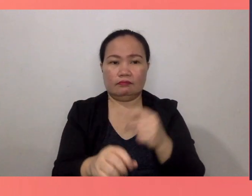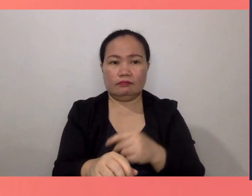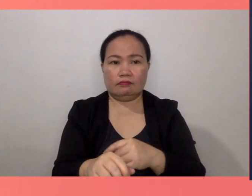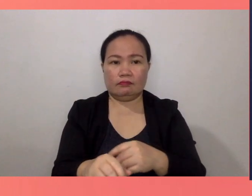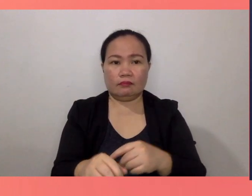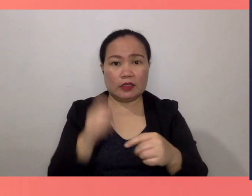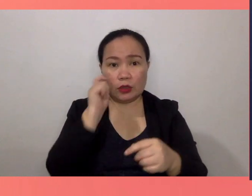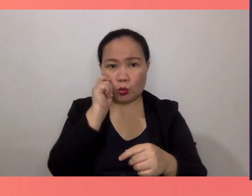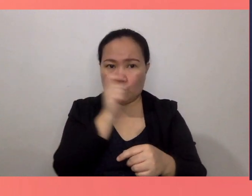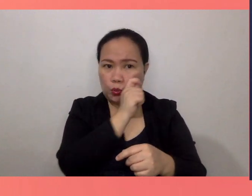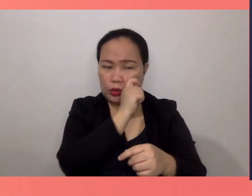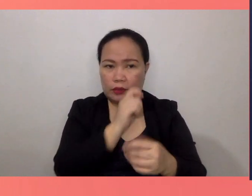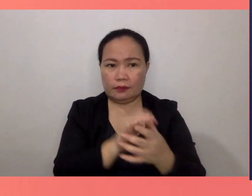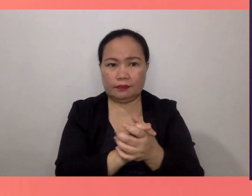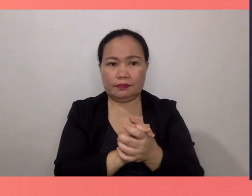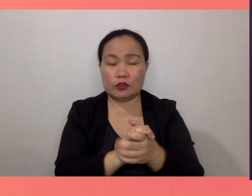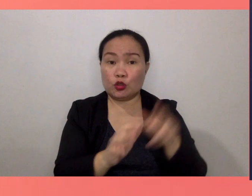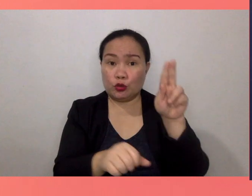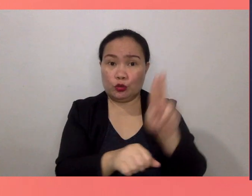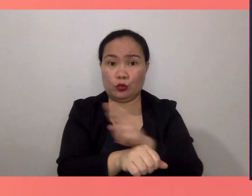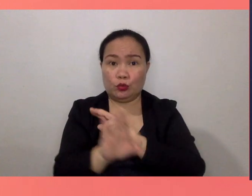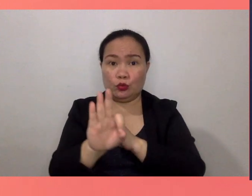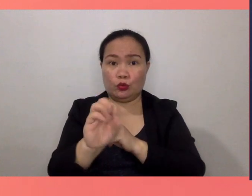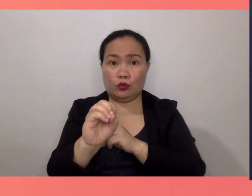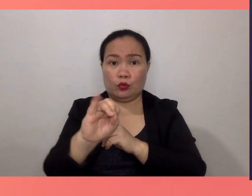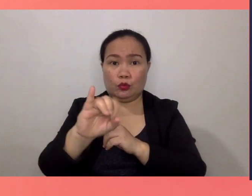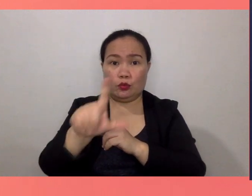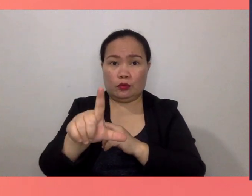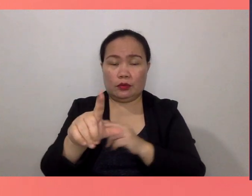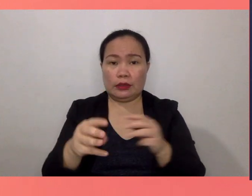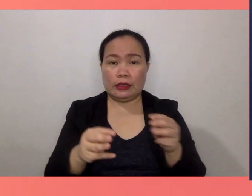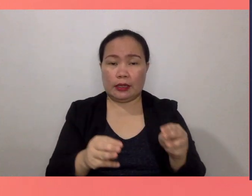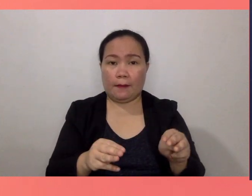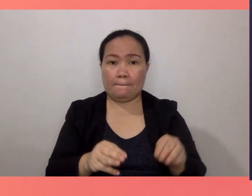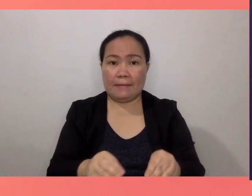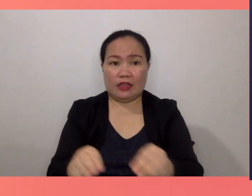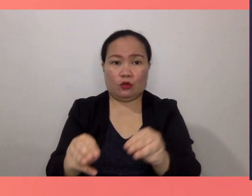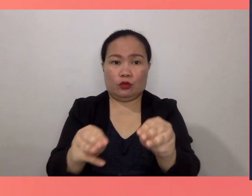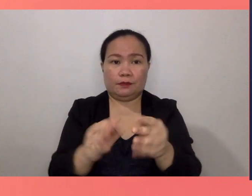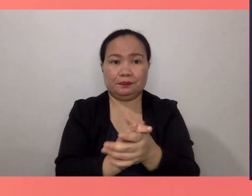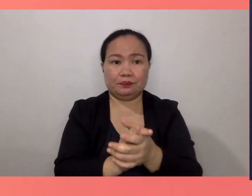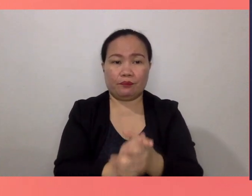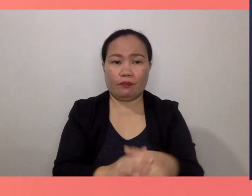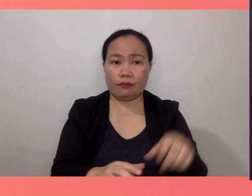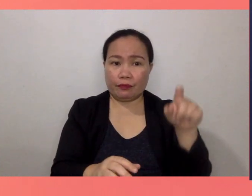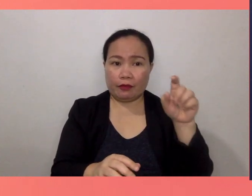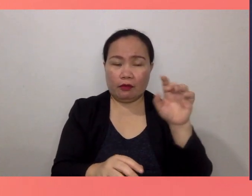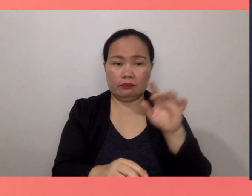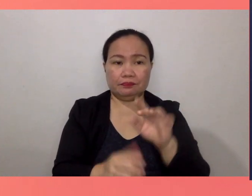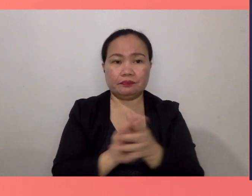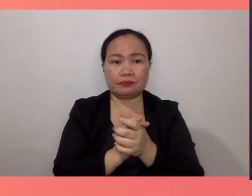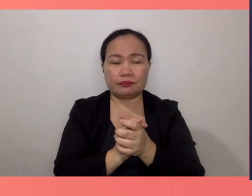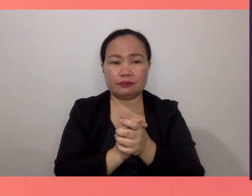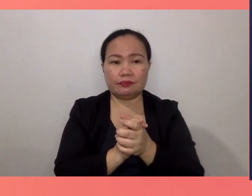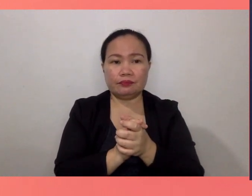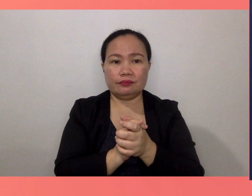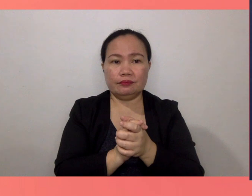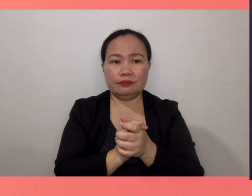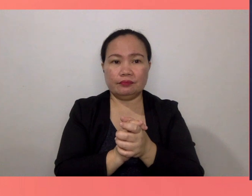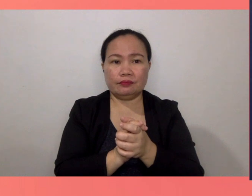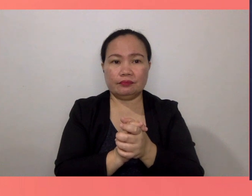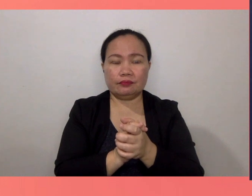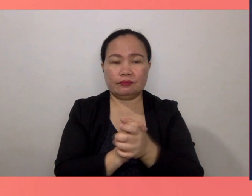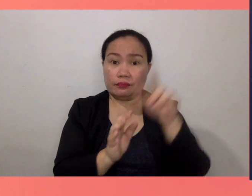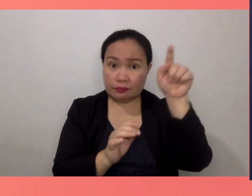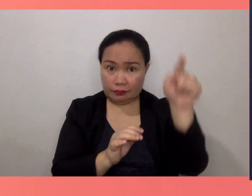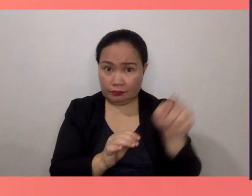ng FOIL method para ma-solve yan, no? Square root of x plus 3 times square root of x plus 3. So, pwede kayong gumamit